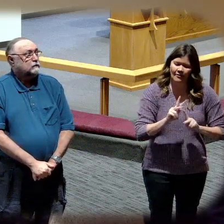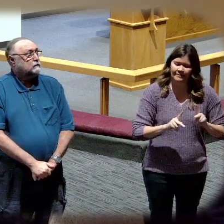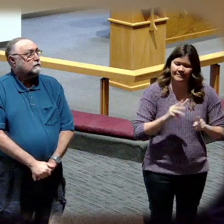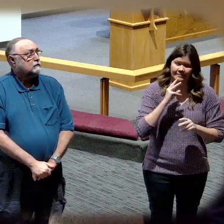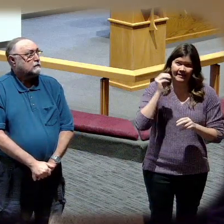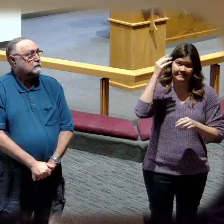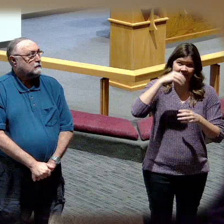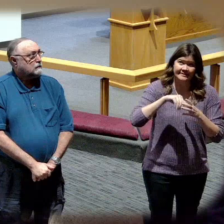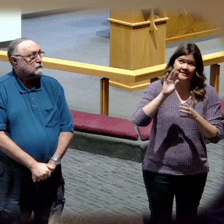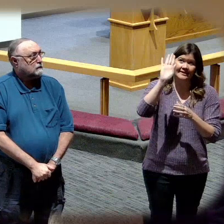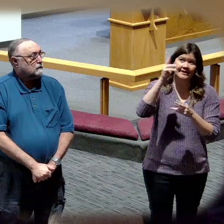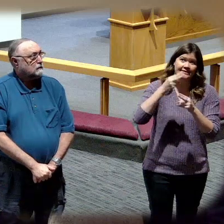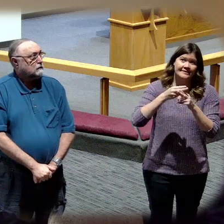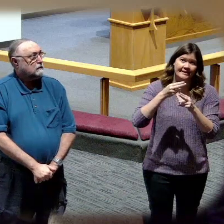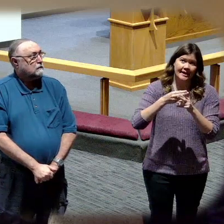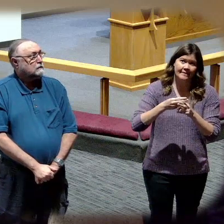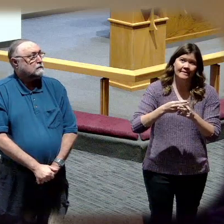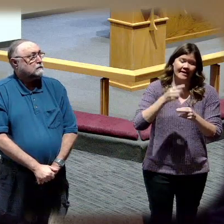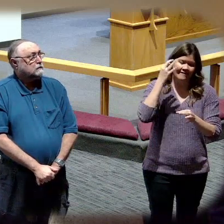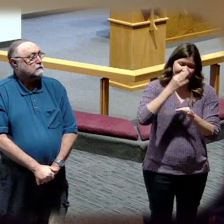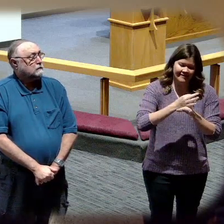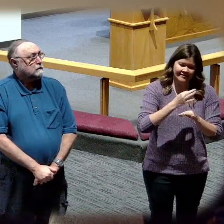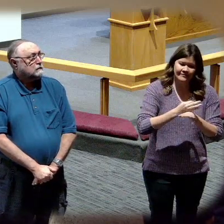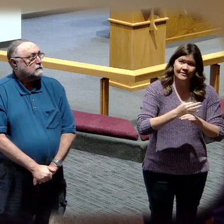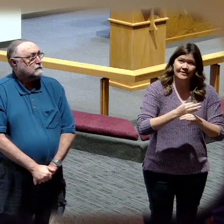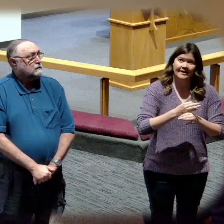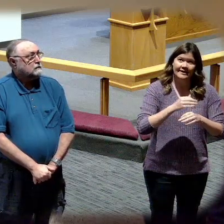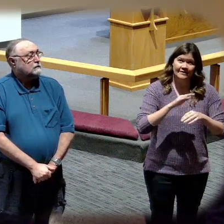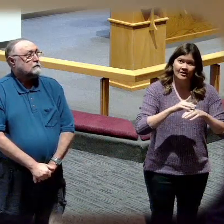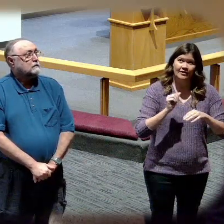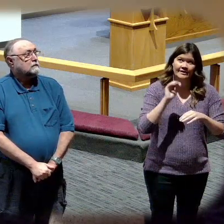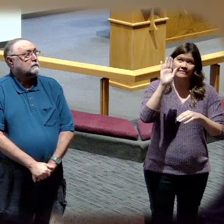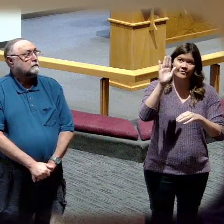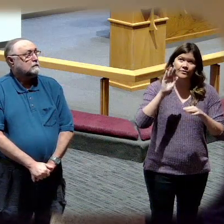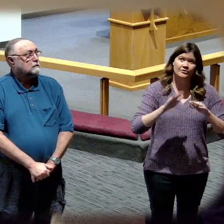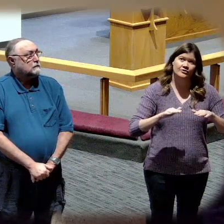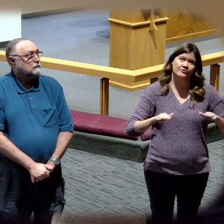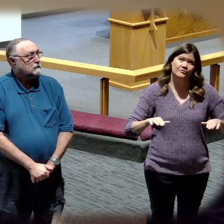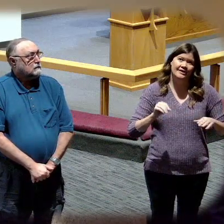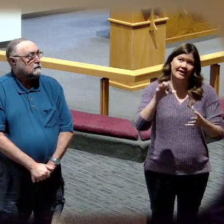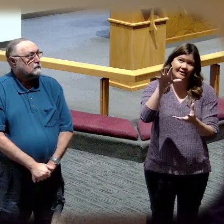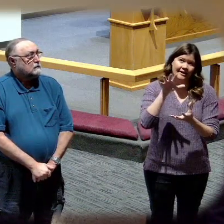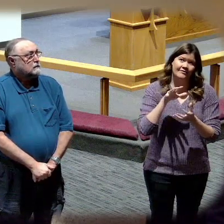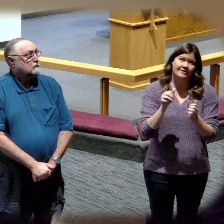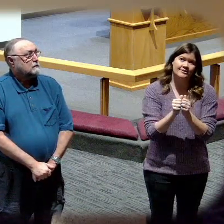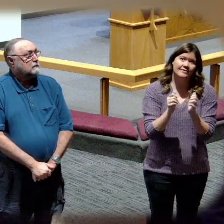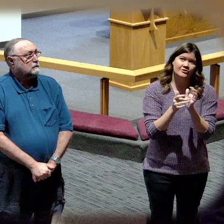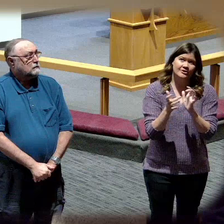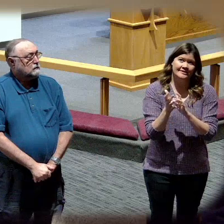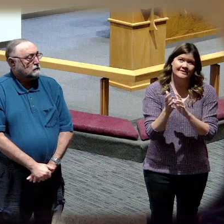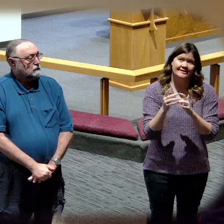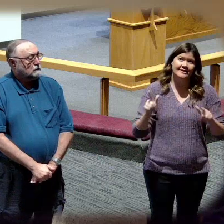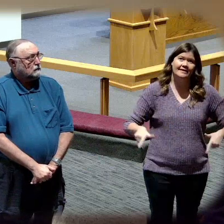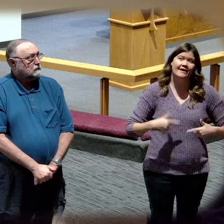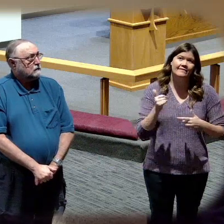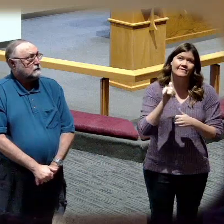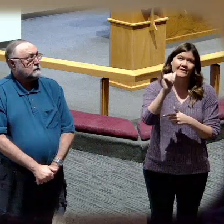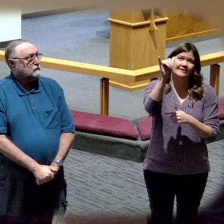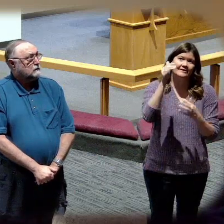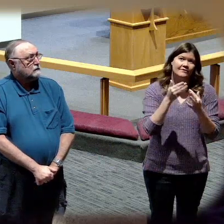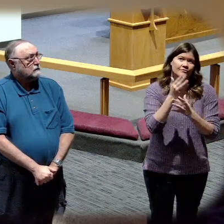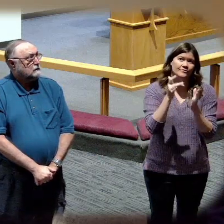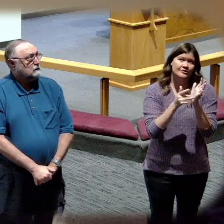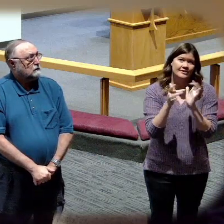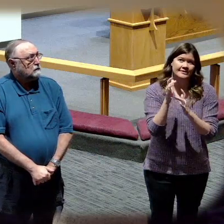baptized in his name faithful in their calling as your children and inheritors with him of everlasting life. Through the